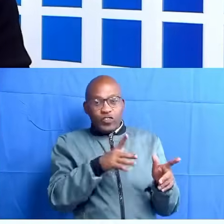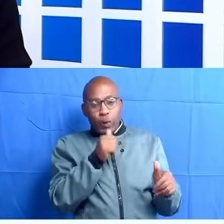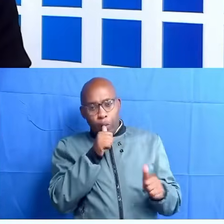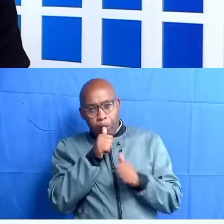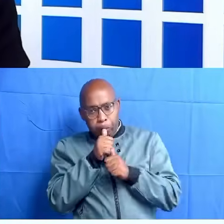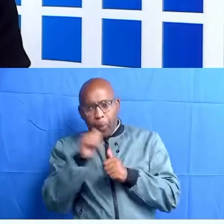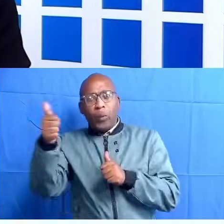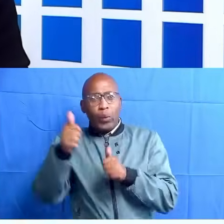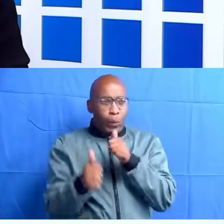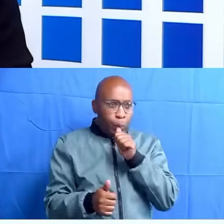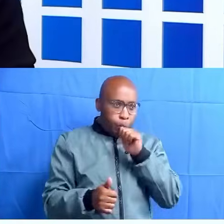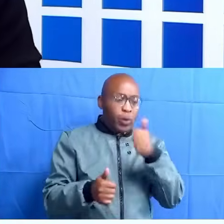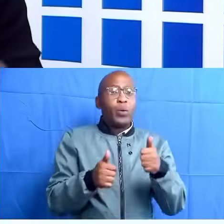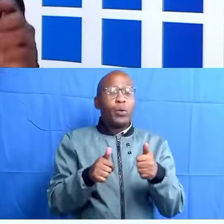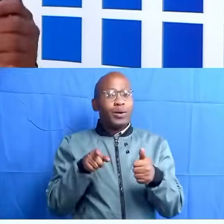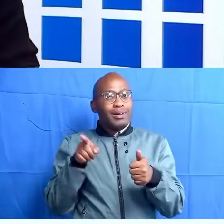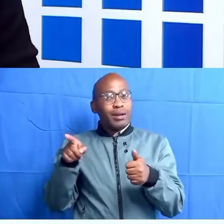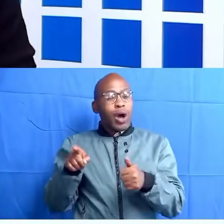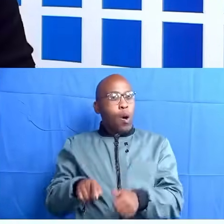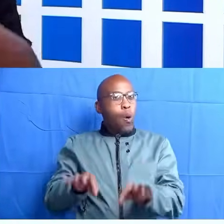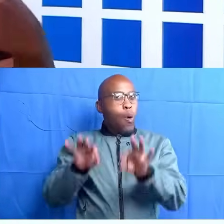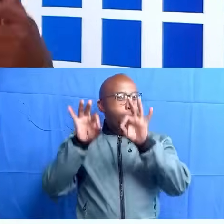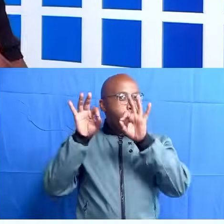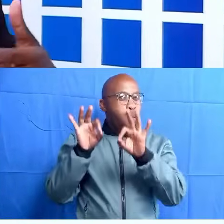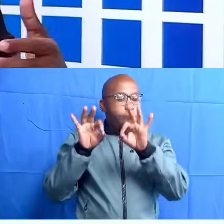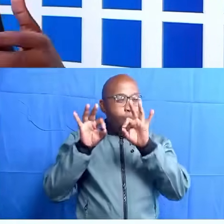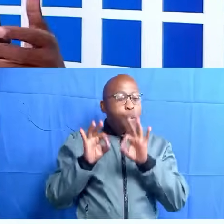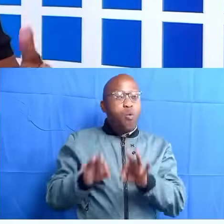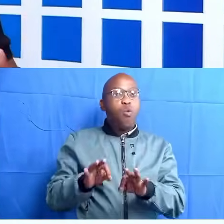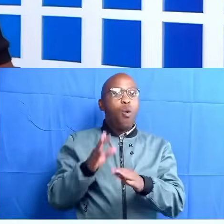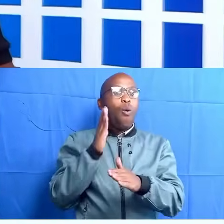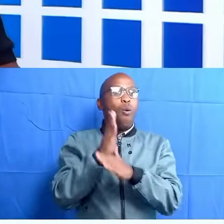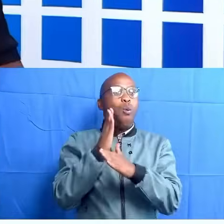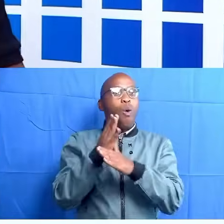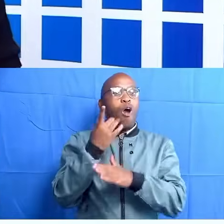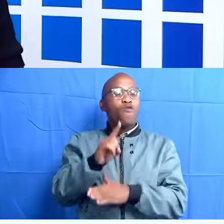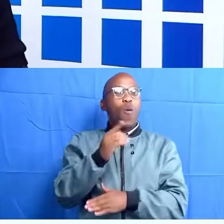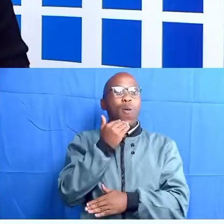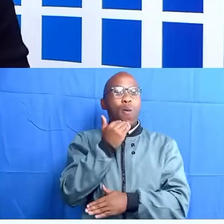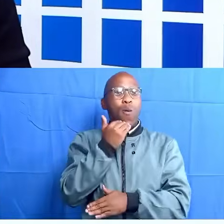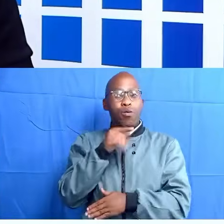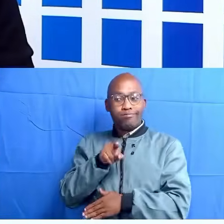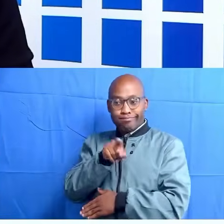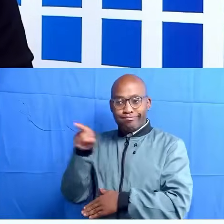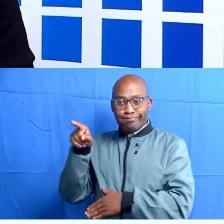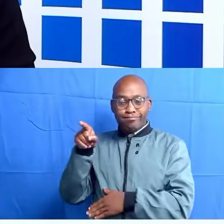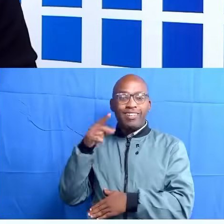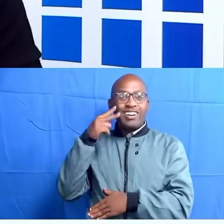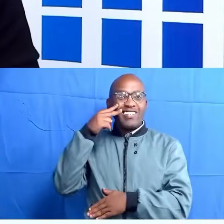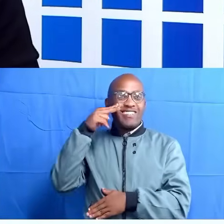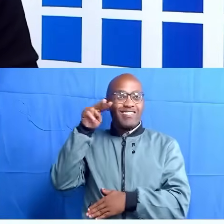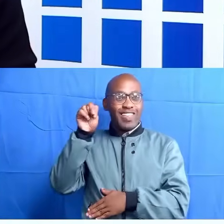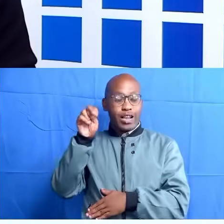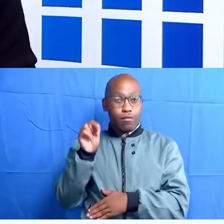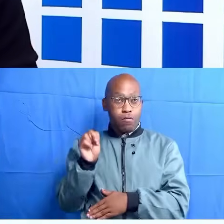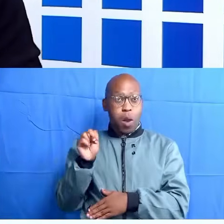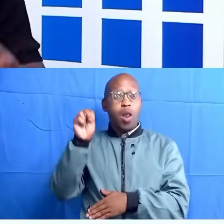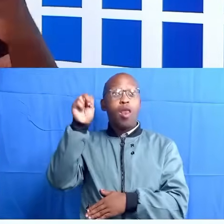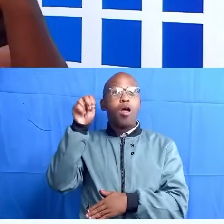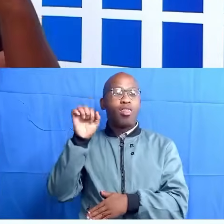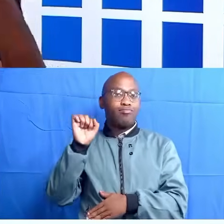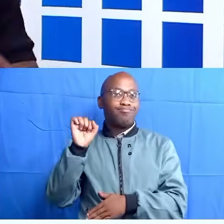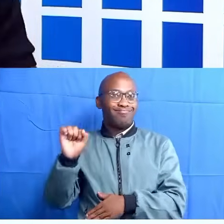were very, very effective to the young and inexperienced soldiers of the United States of